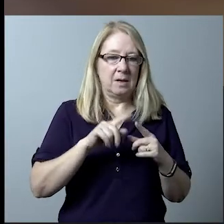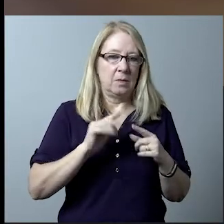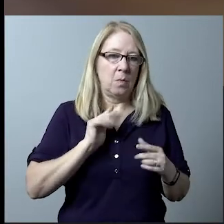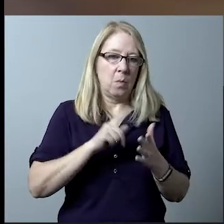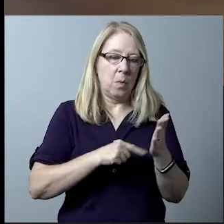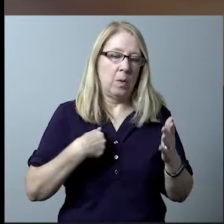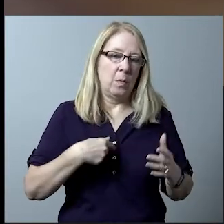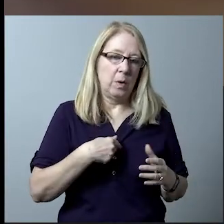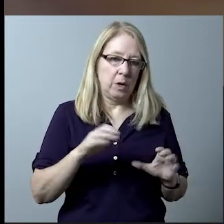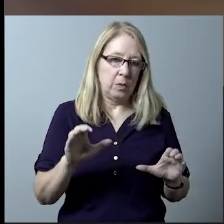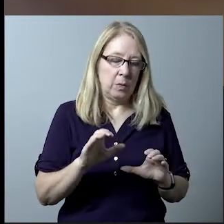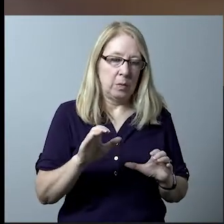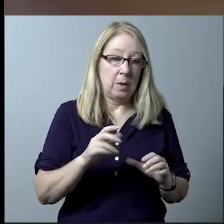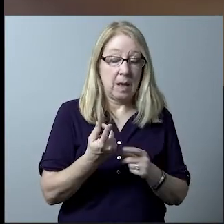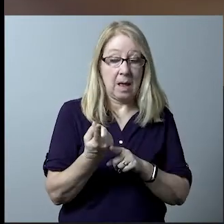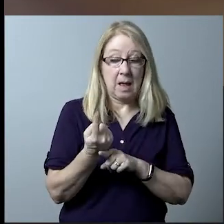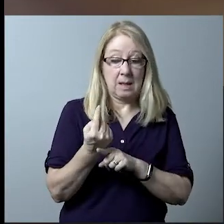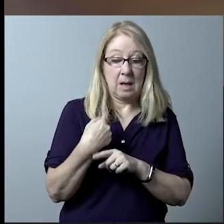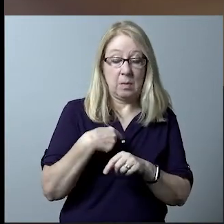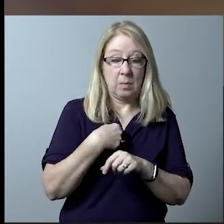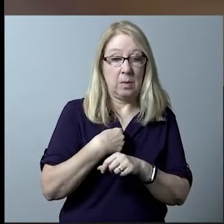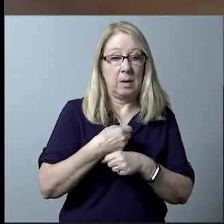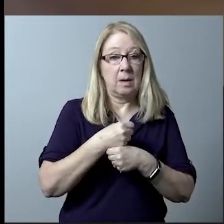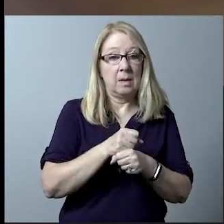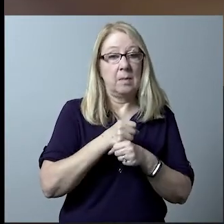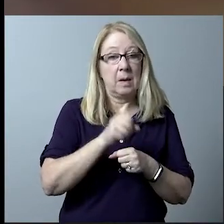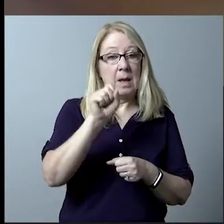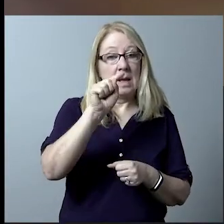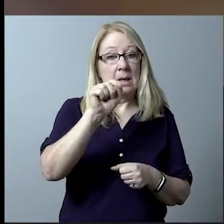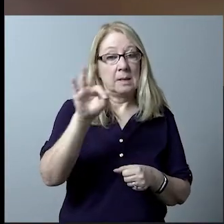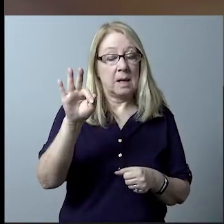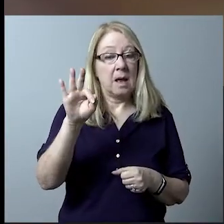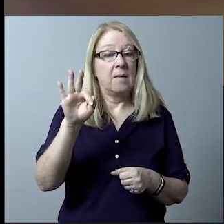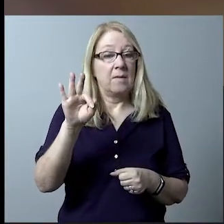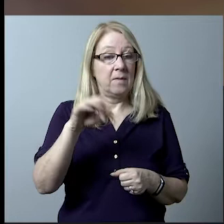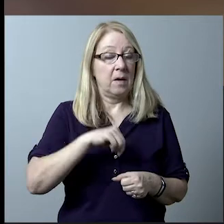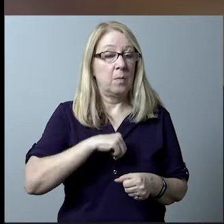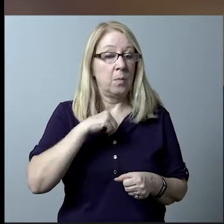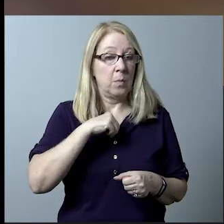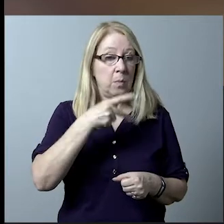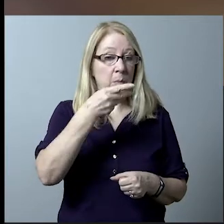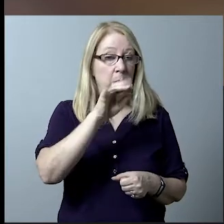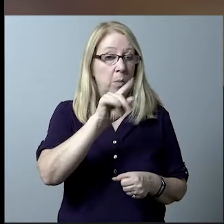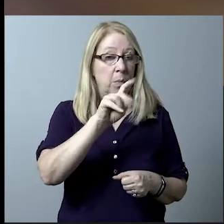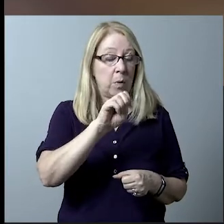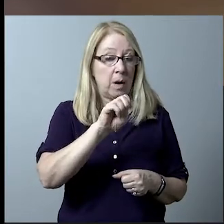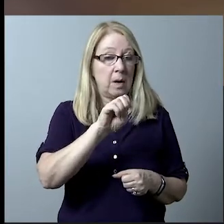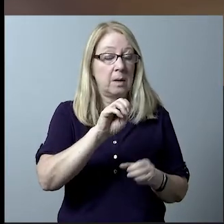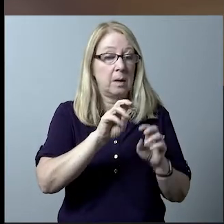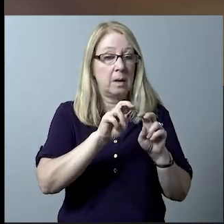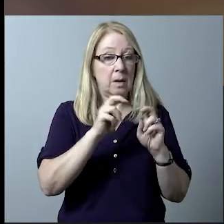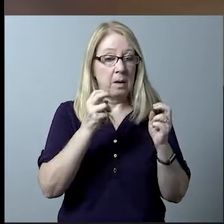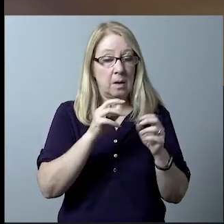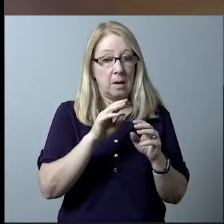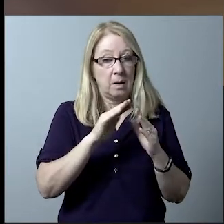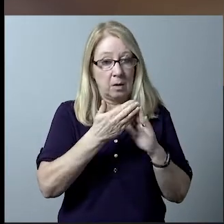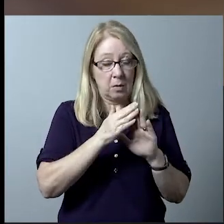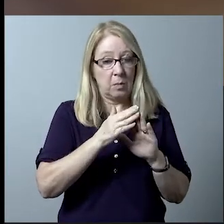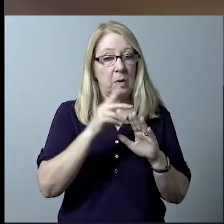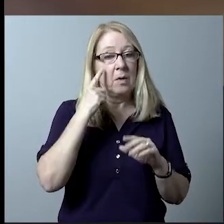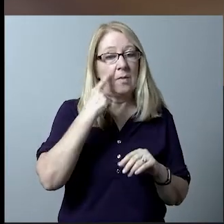inclusion efforts to the forefront of what we do. Last year, we created the Staff Pride Committee, which focuses on supporting and including